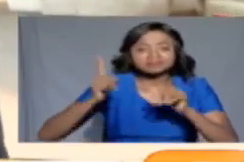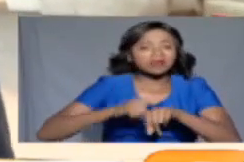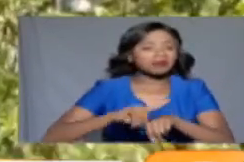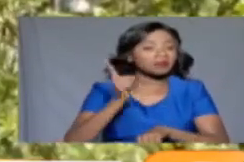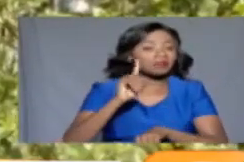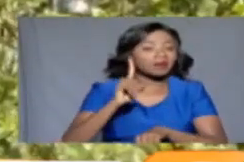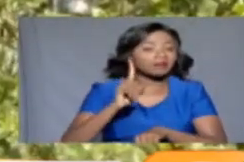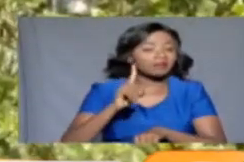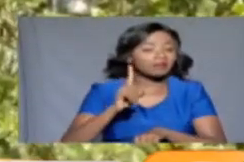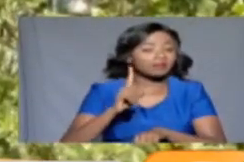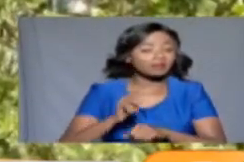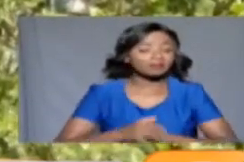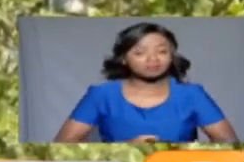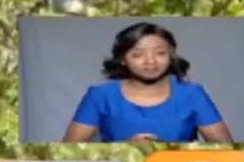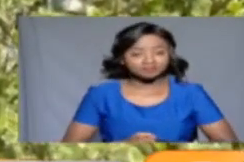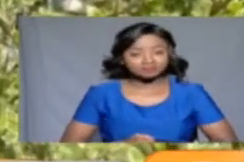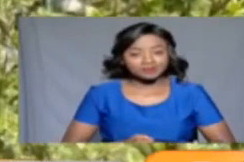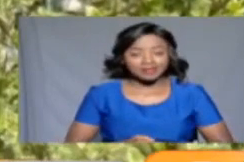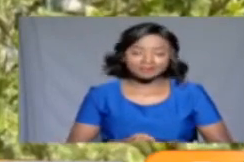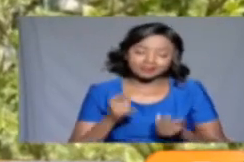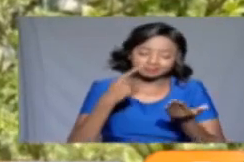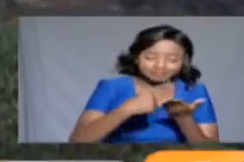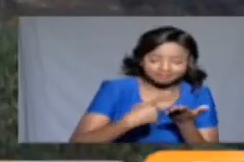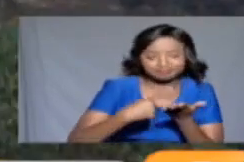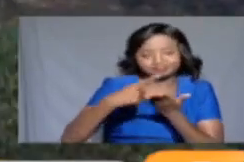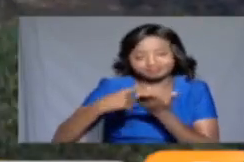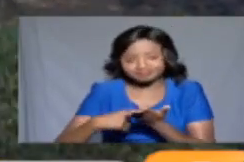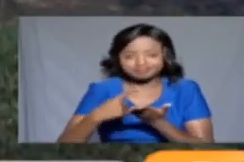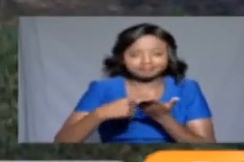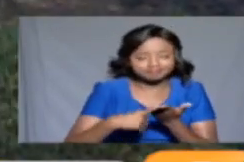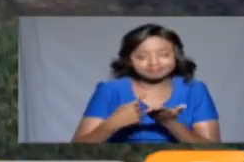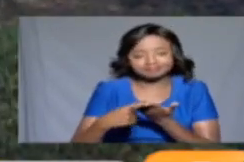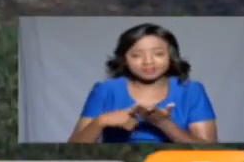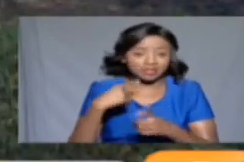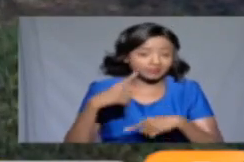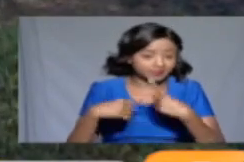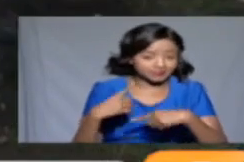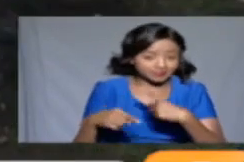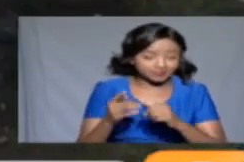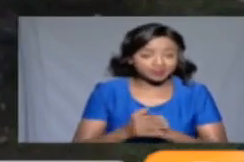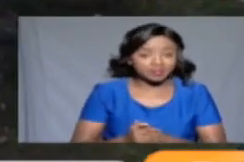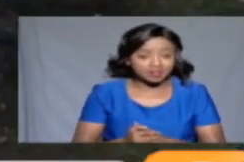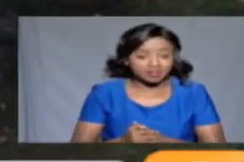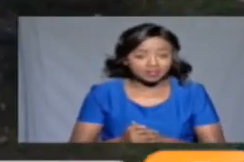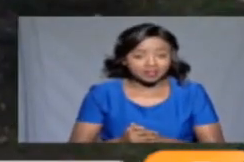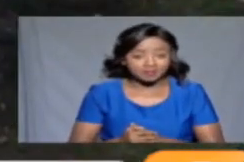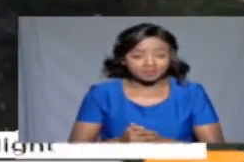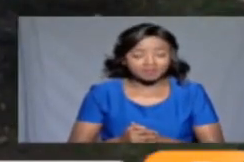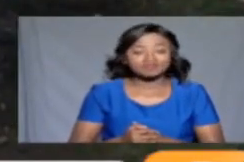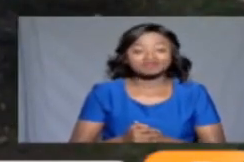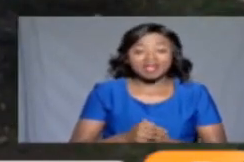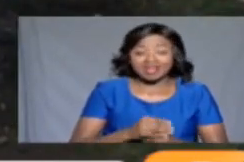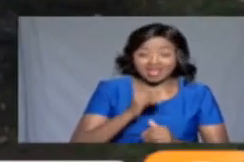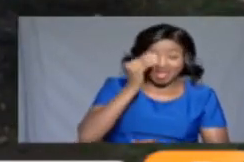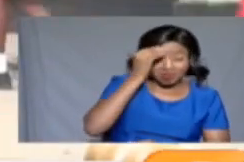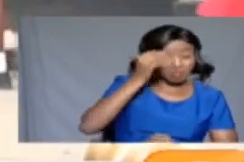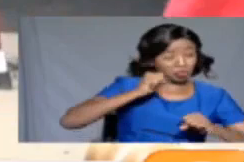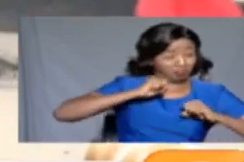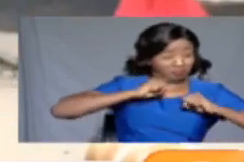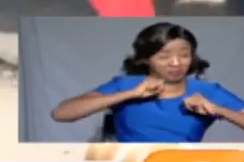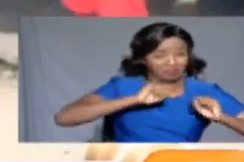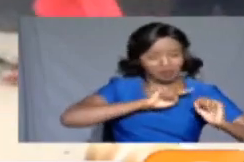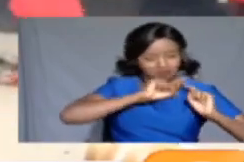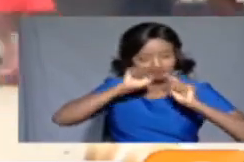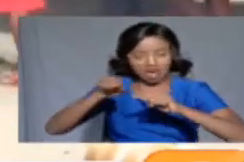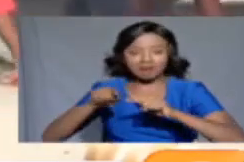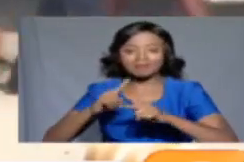institution? But following deliberations and the intensity of the attack on media professionals, education officials had no option but to send